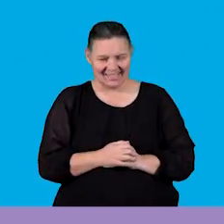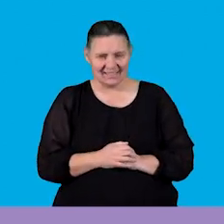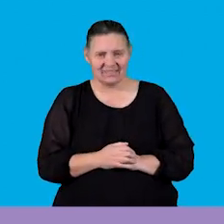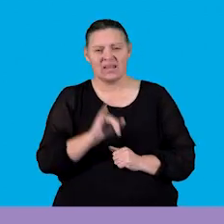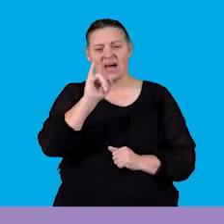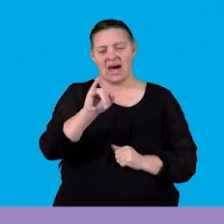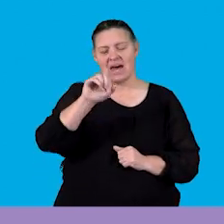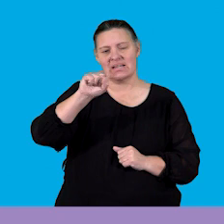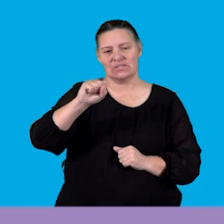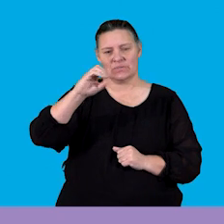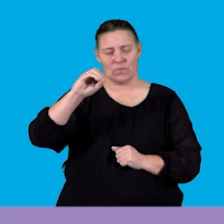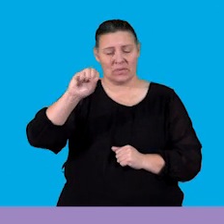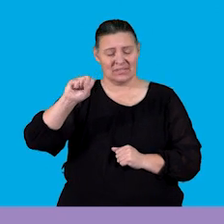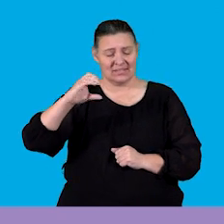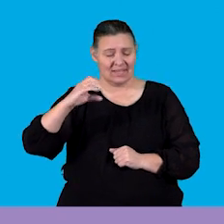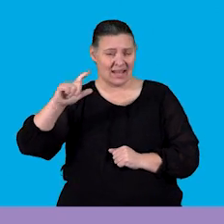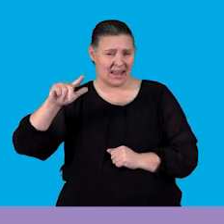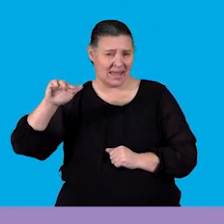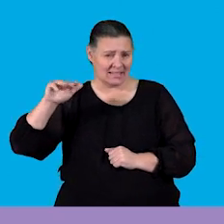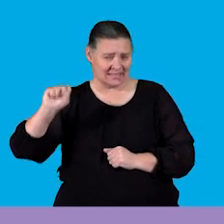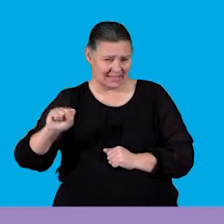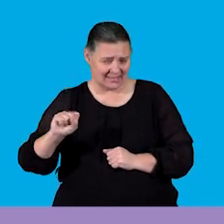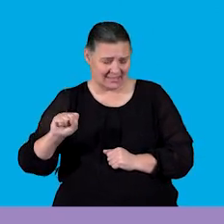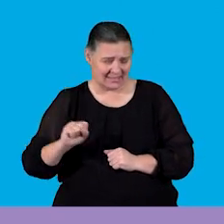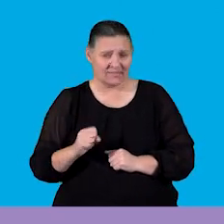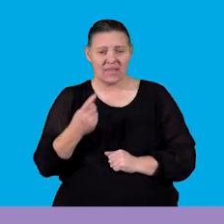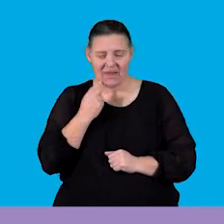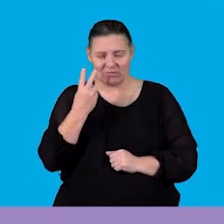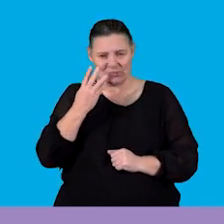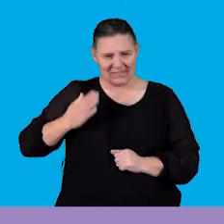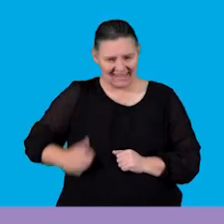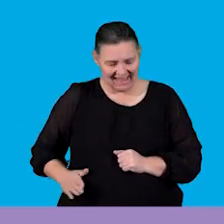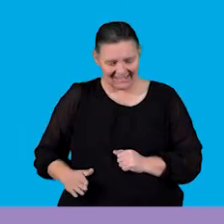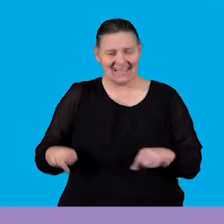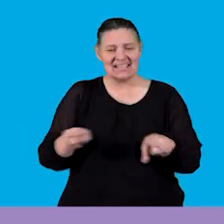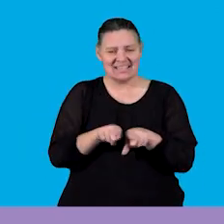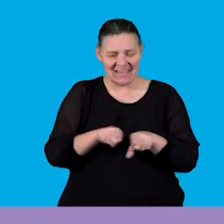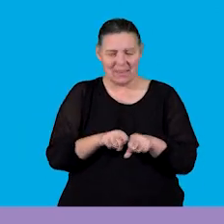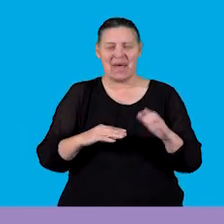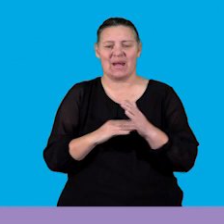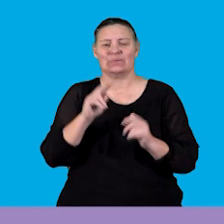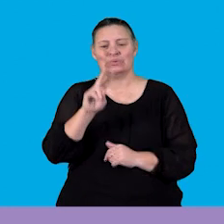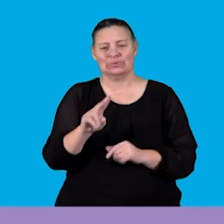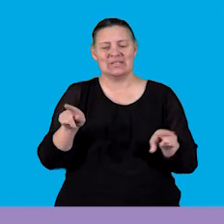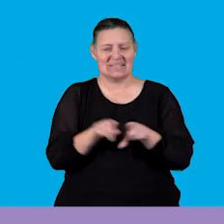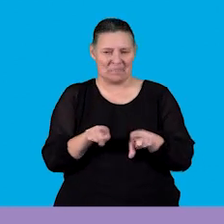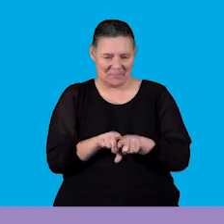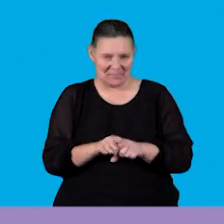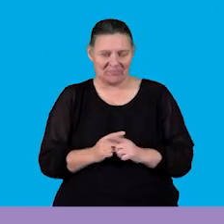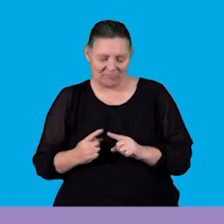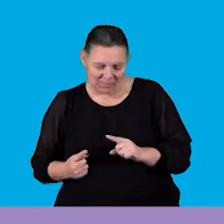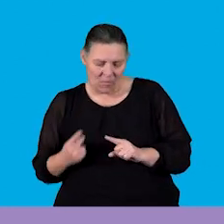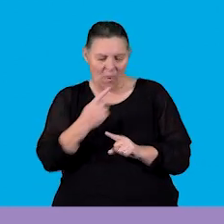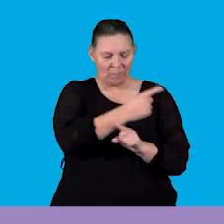Yes, it is an isosceles triangle. An isosceles triangle has two sides that are equal, and of course we know